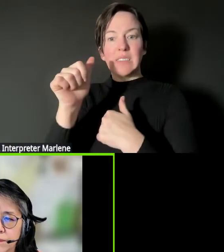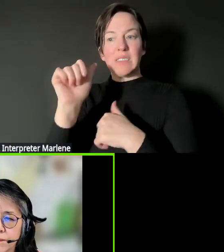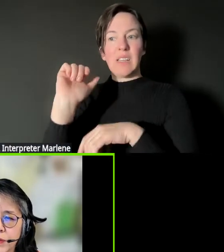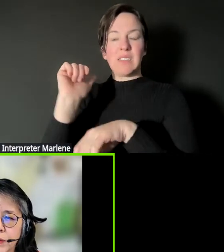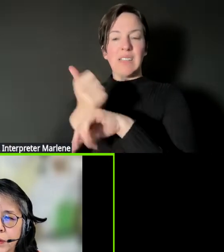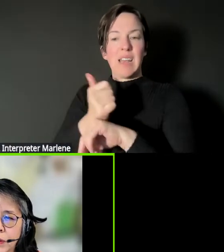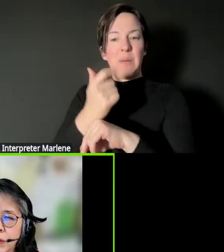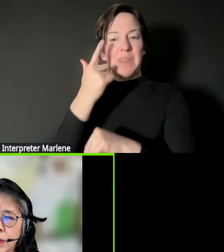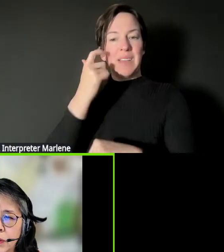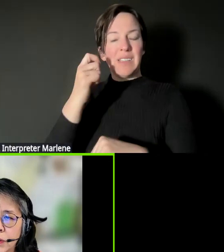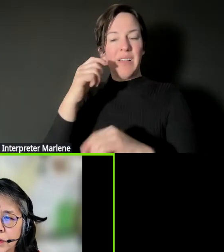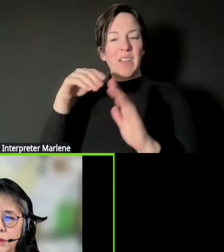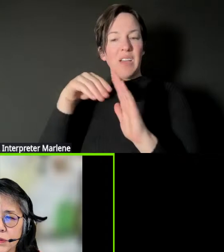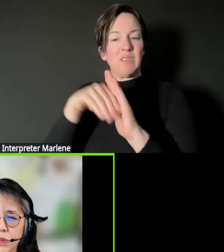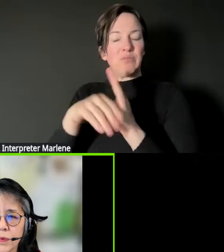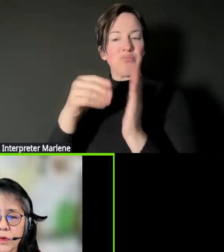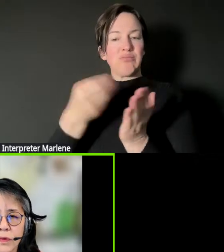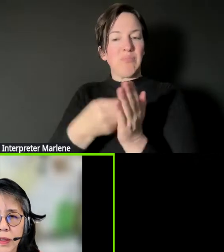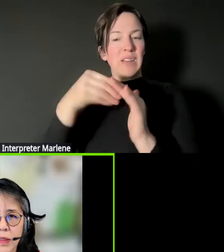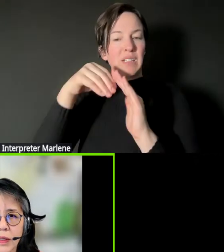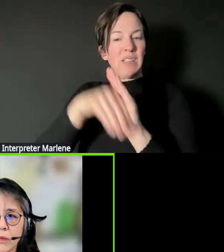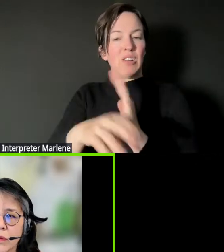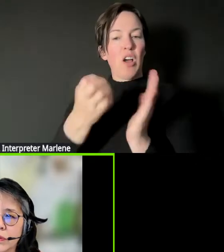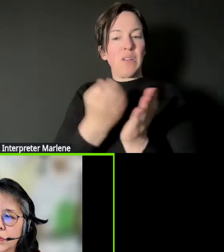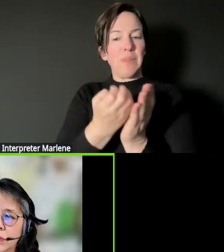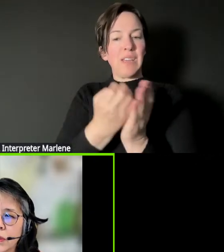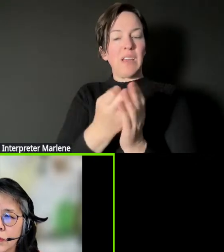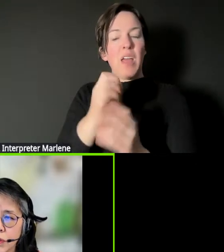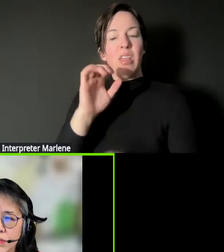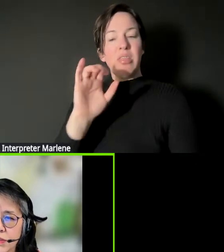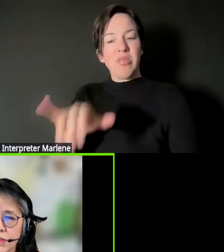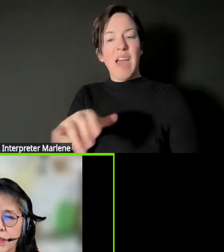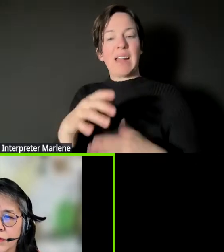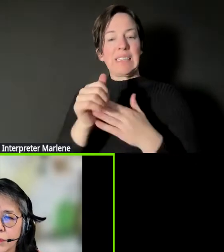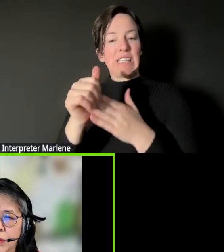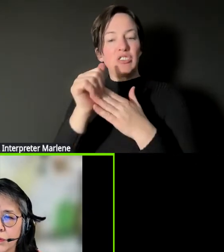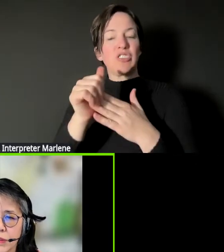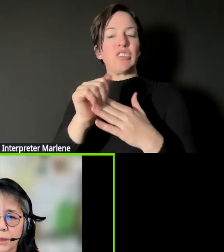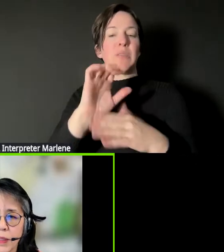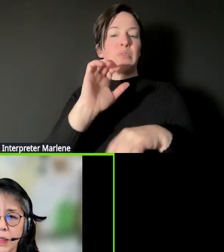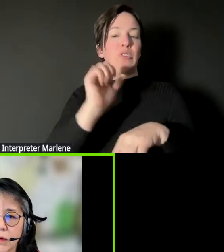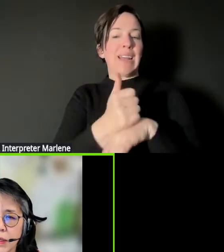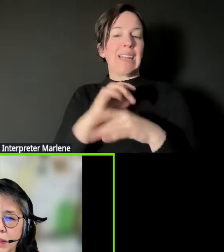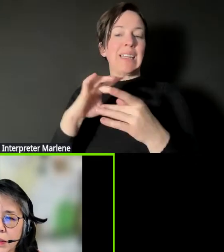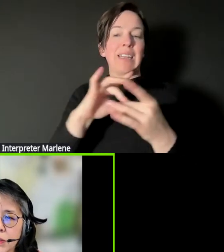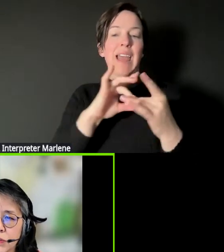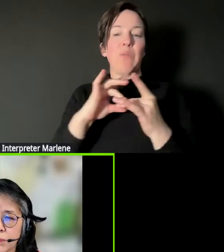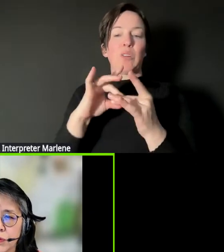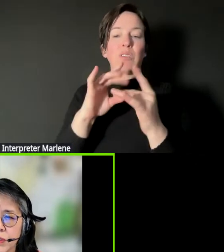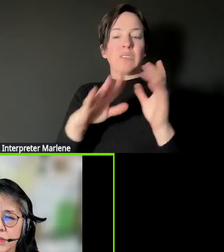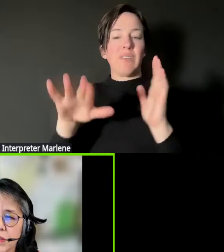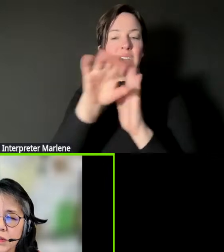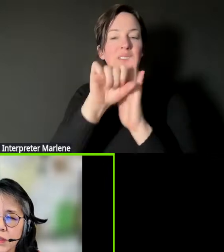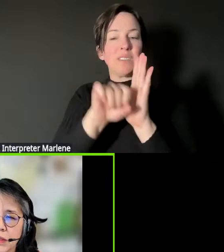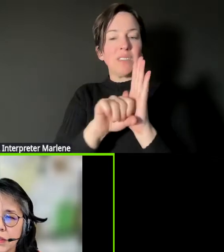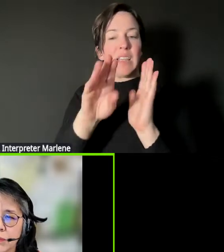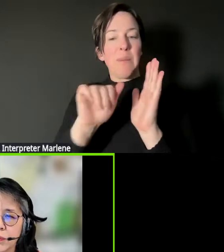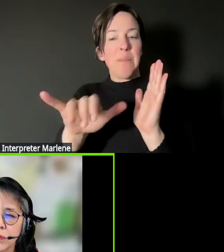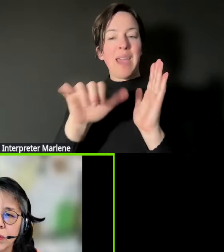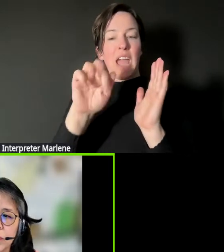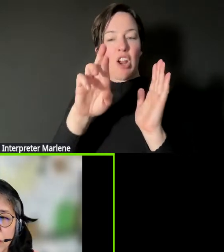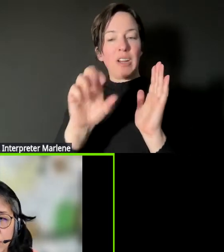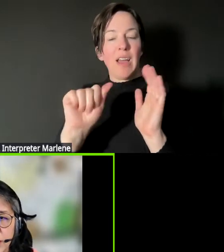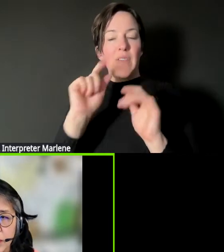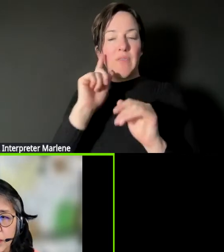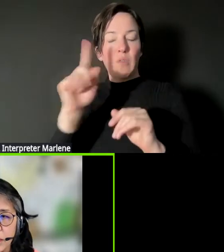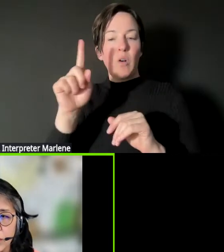recession. Her leadership in creating networks across the state and throughout the Bay Area to protest cuts and keep